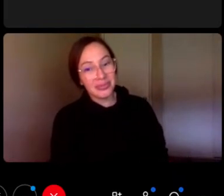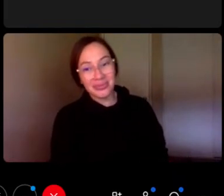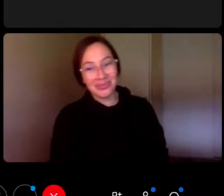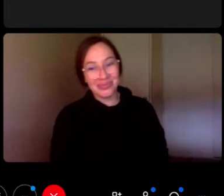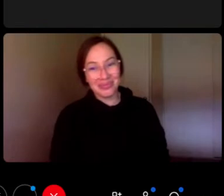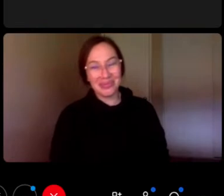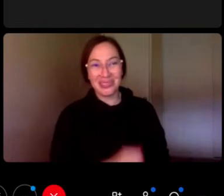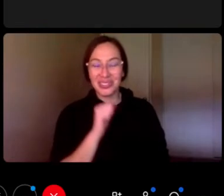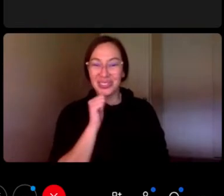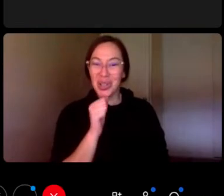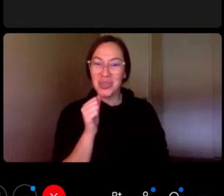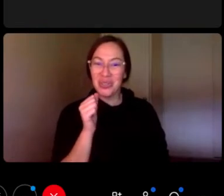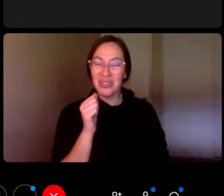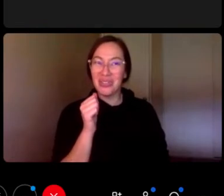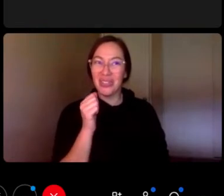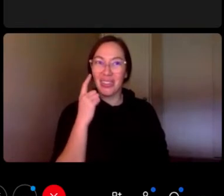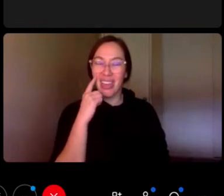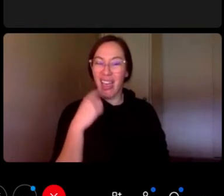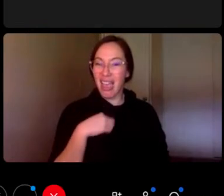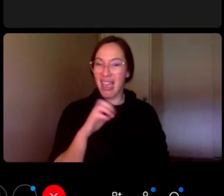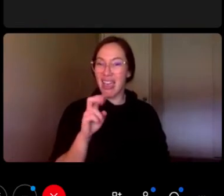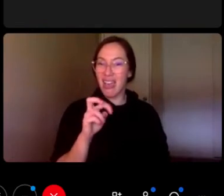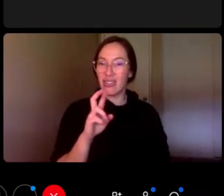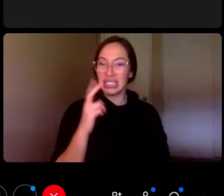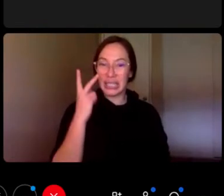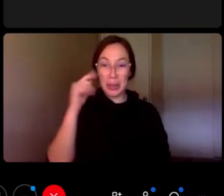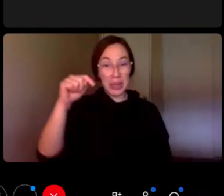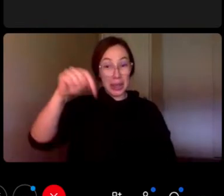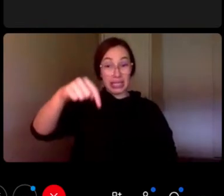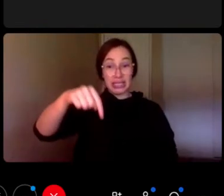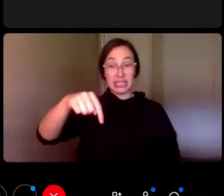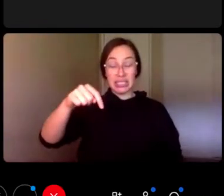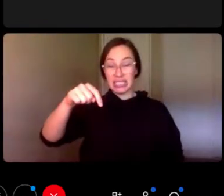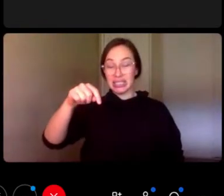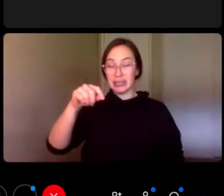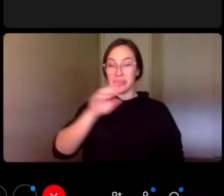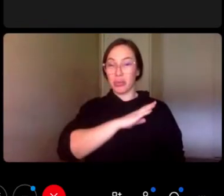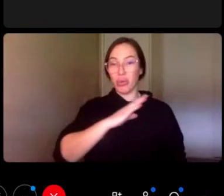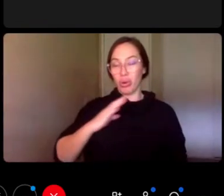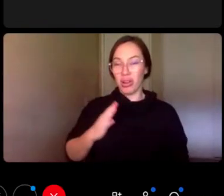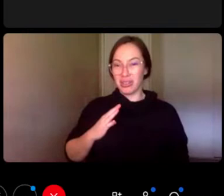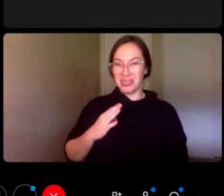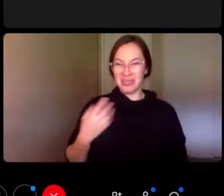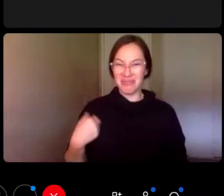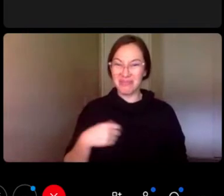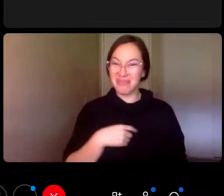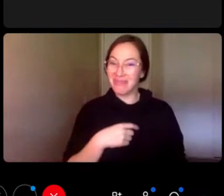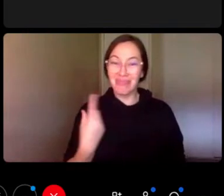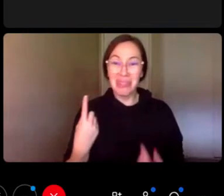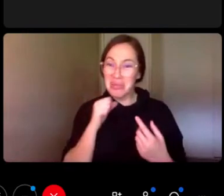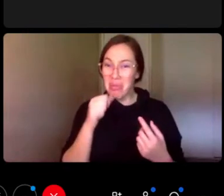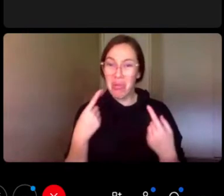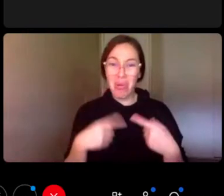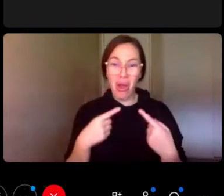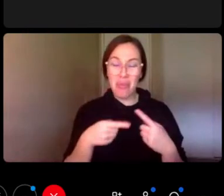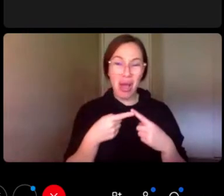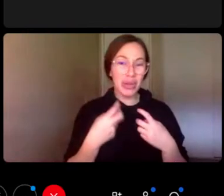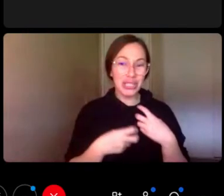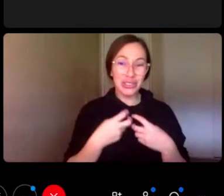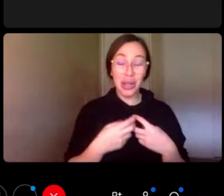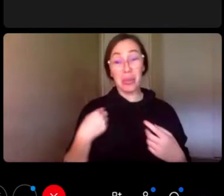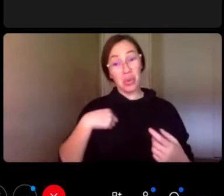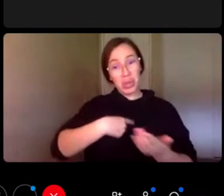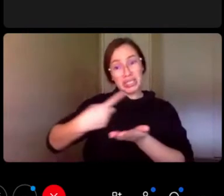I don't think I've ever seen this particular board. We don't argue about issues. I mean,